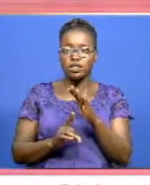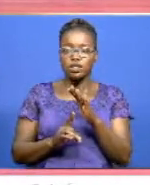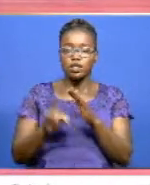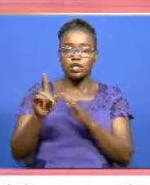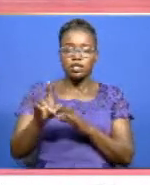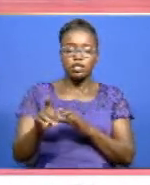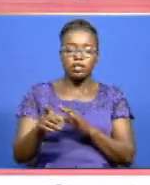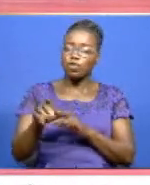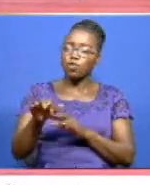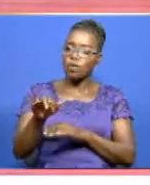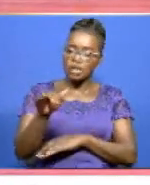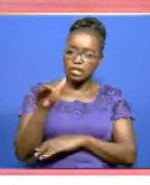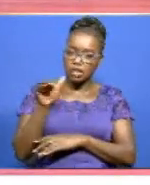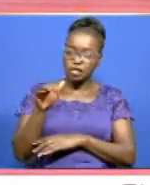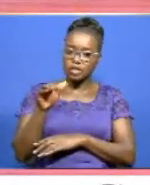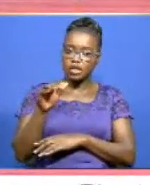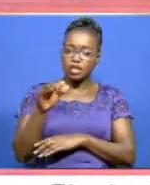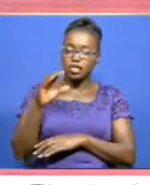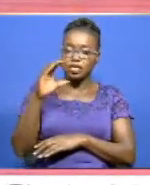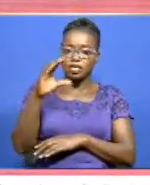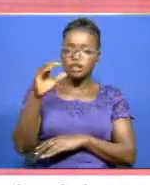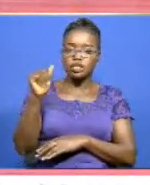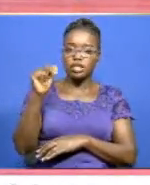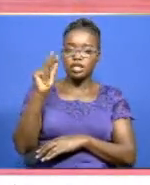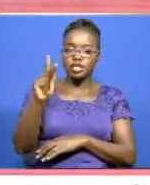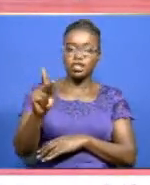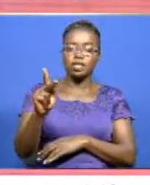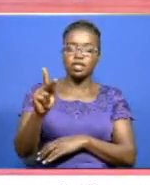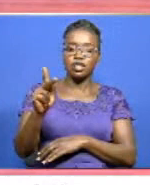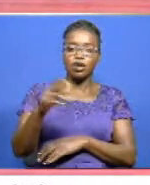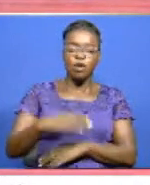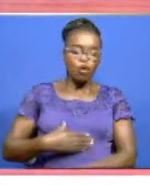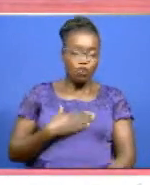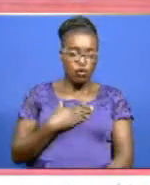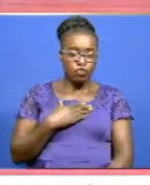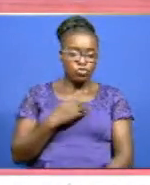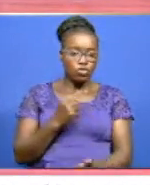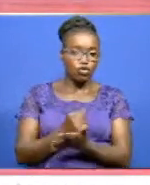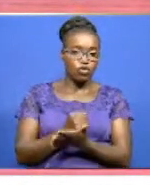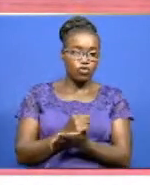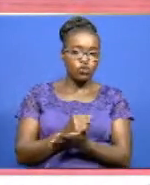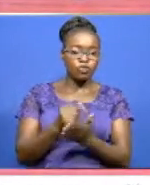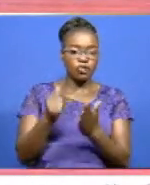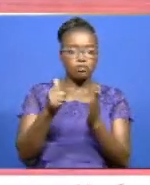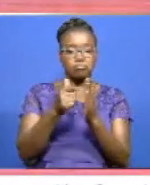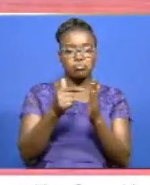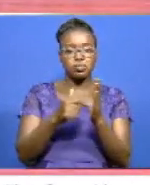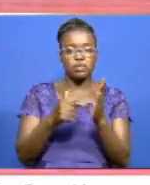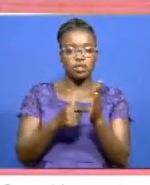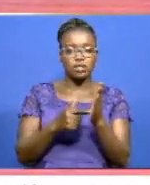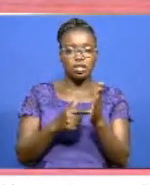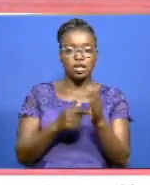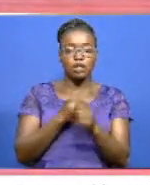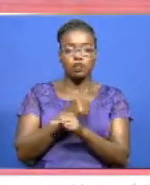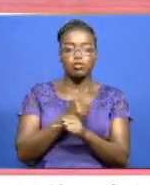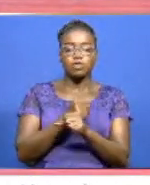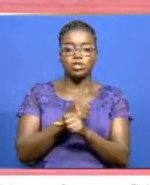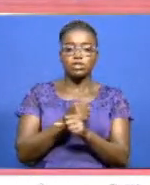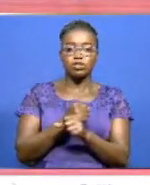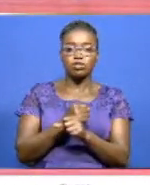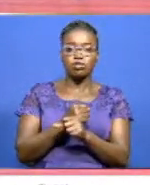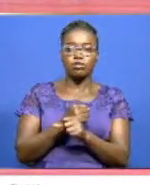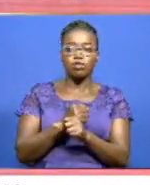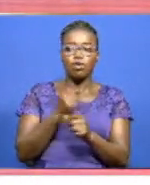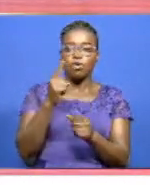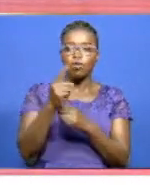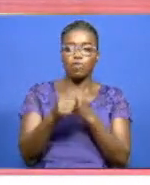requested the Communication Authority of Kenya to host the Office of the Data Protection Commissioner for 1 year as the